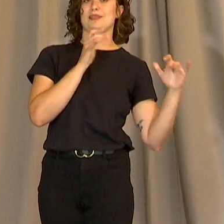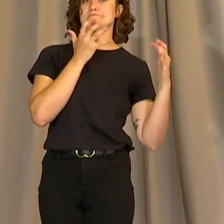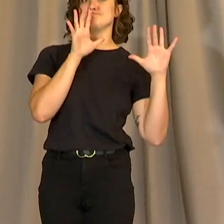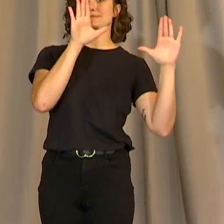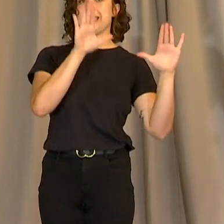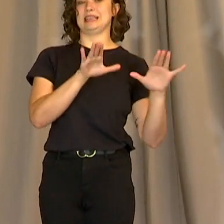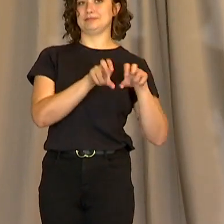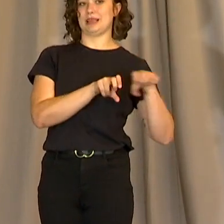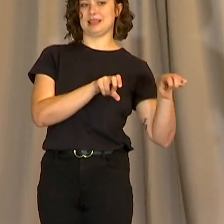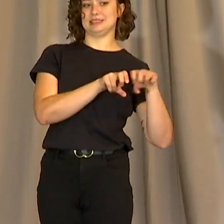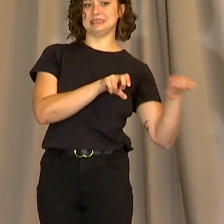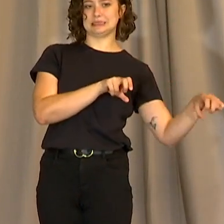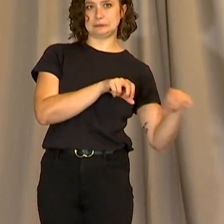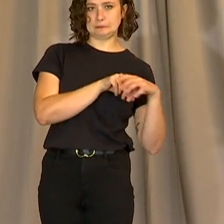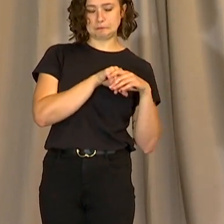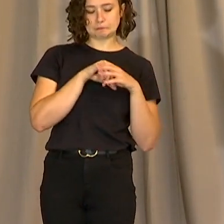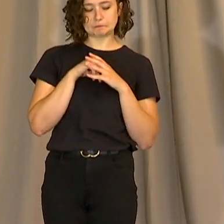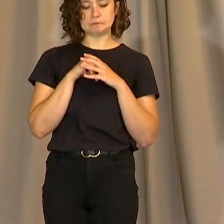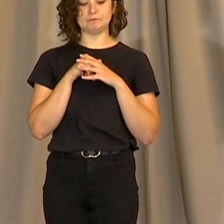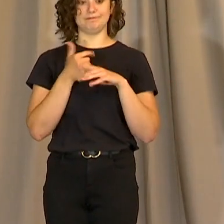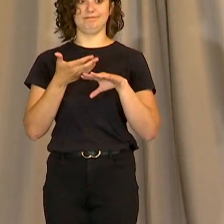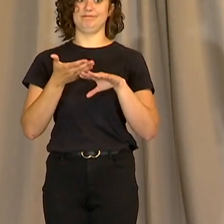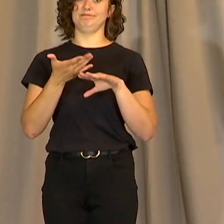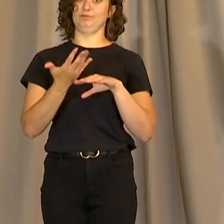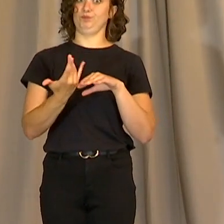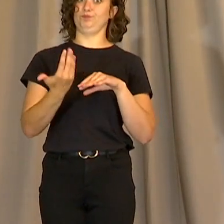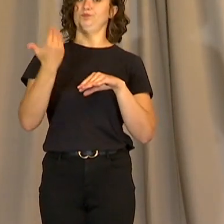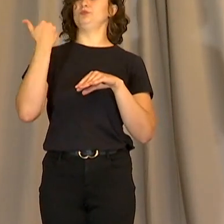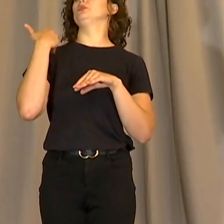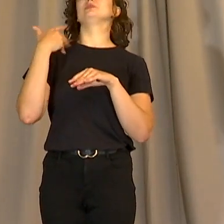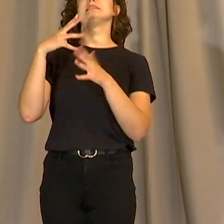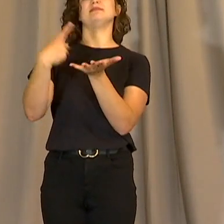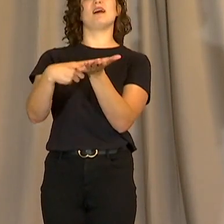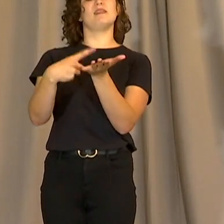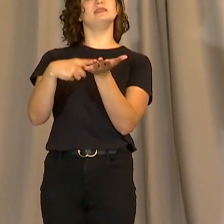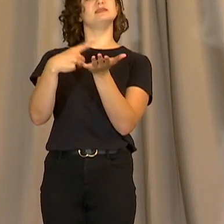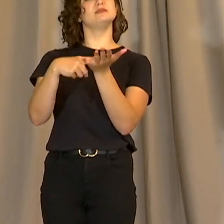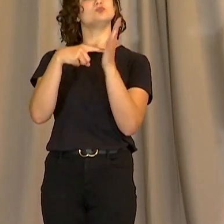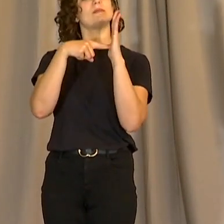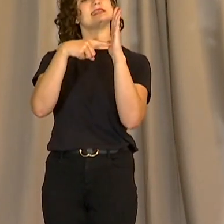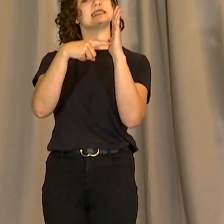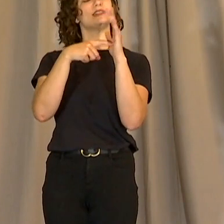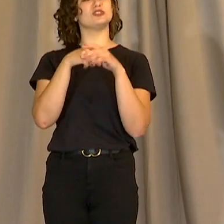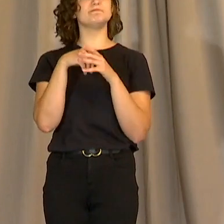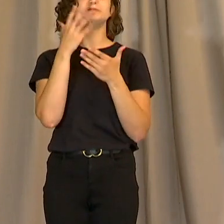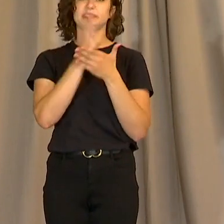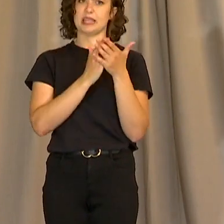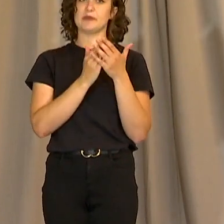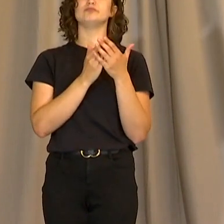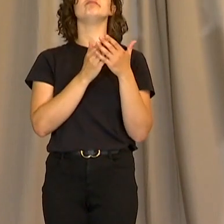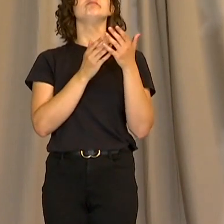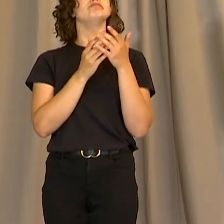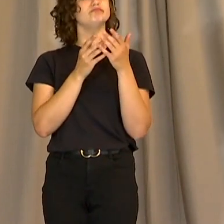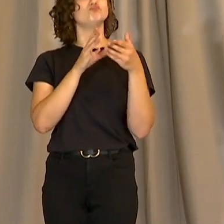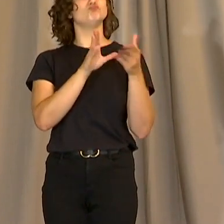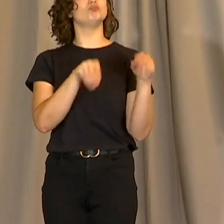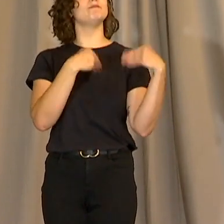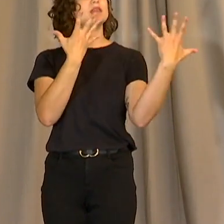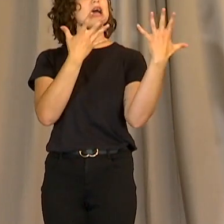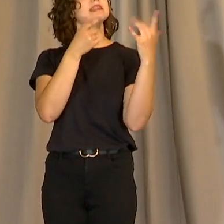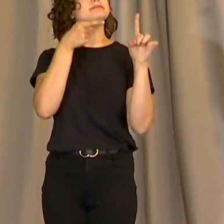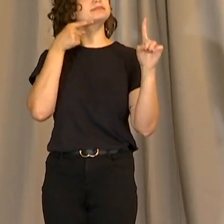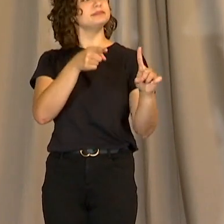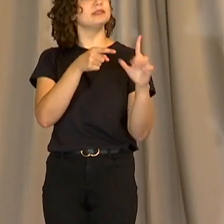very early in our conversation, we talked about representation, and some of you provided some specific examples or personal stories